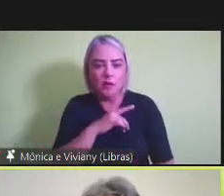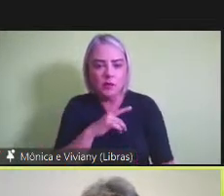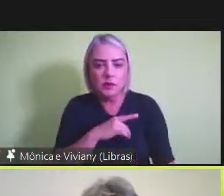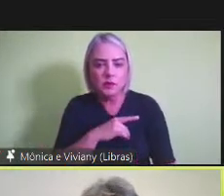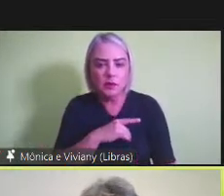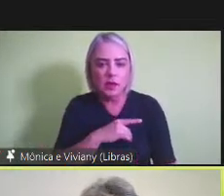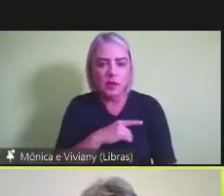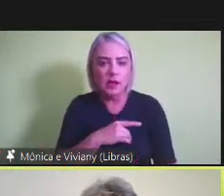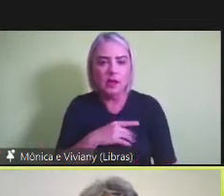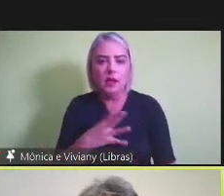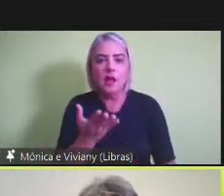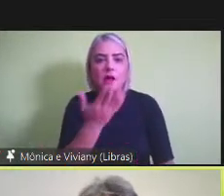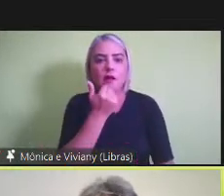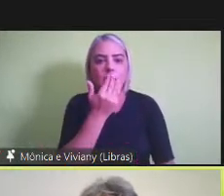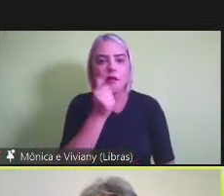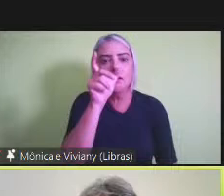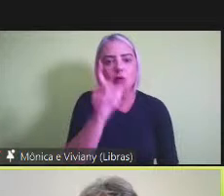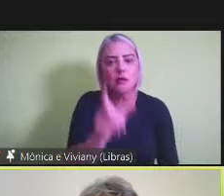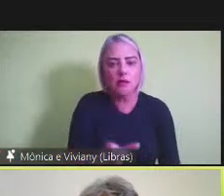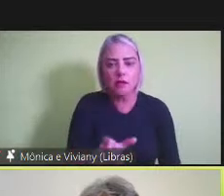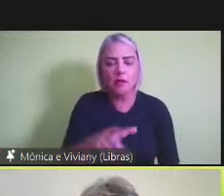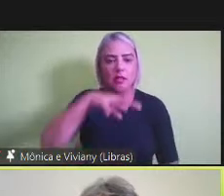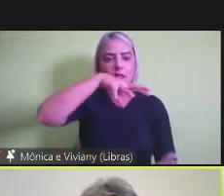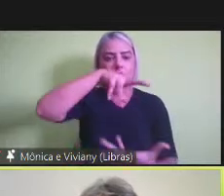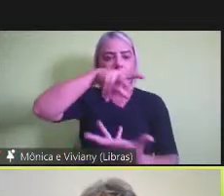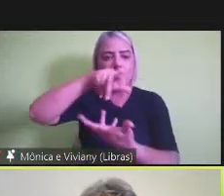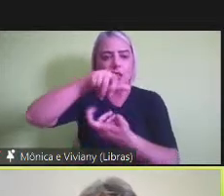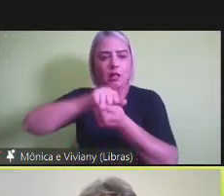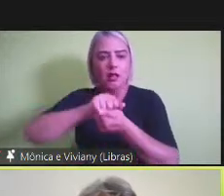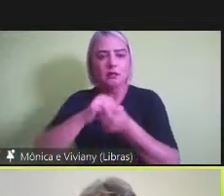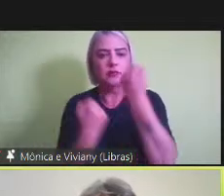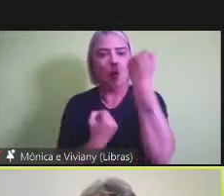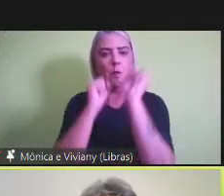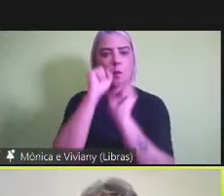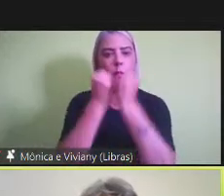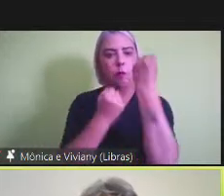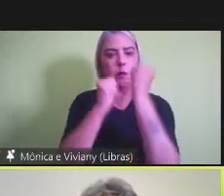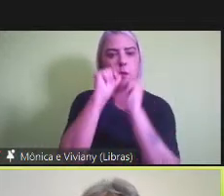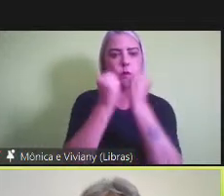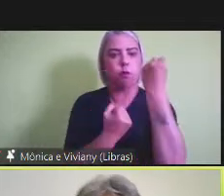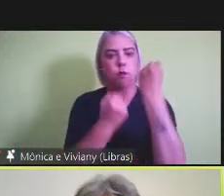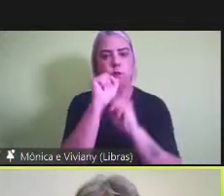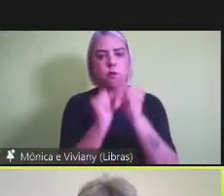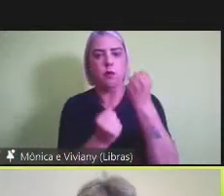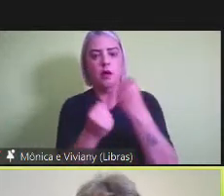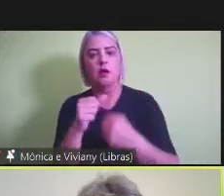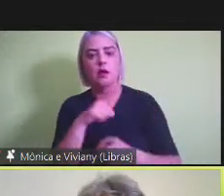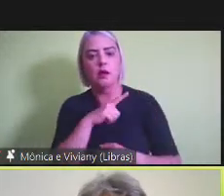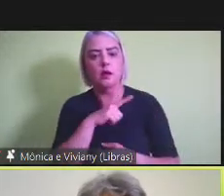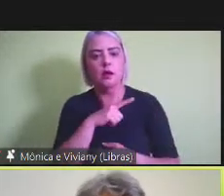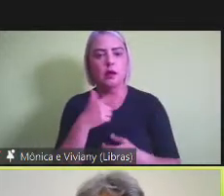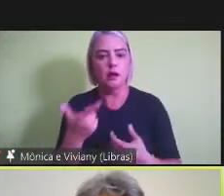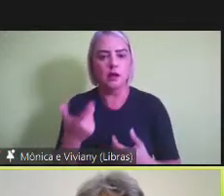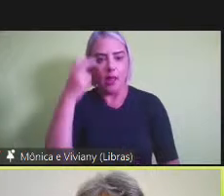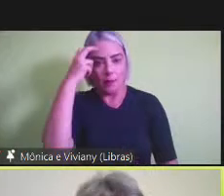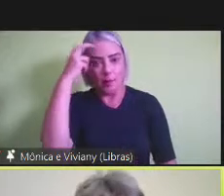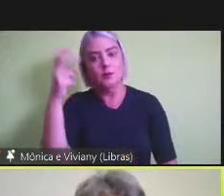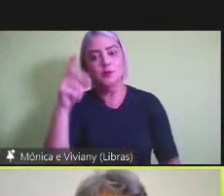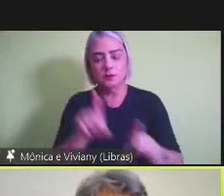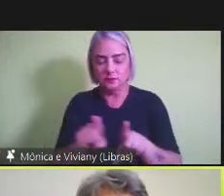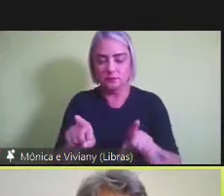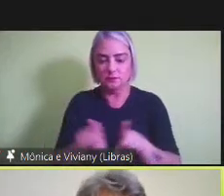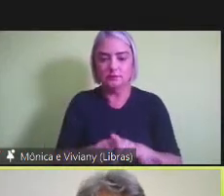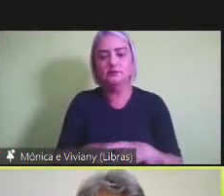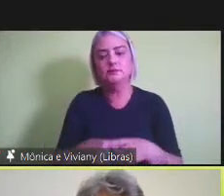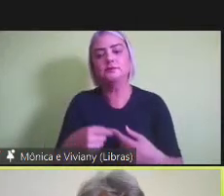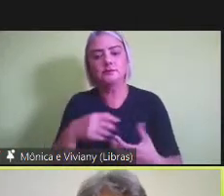homogenize the whole world, the way to eat, it's a very globalized and industrialized and processed way of eating. This is